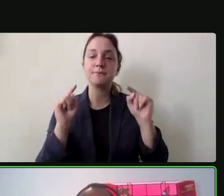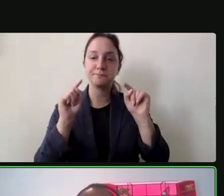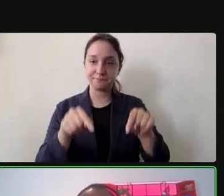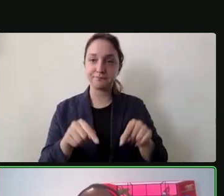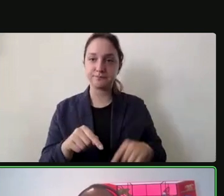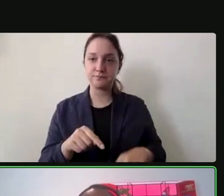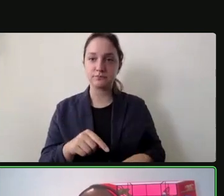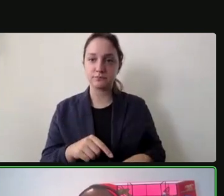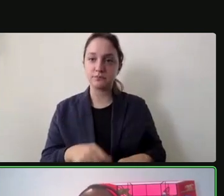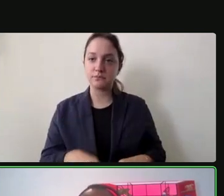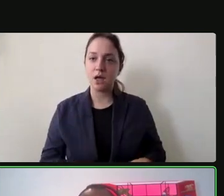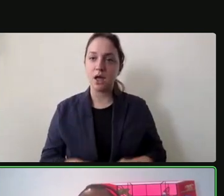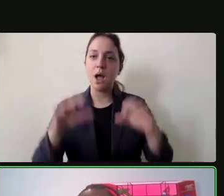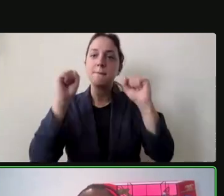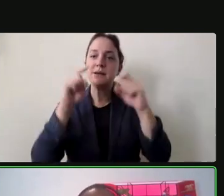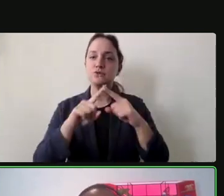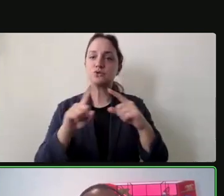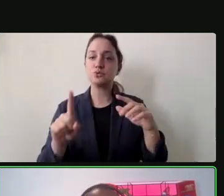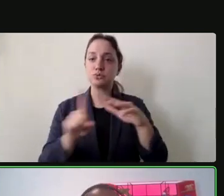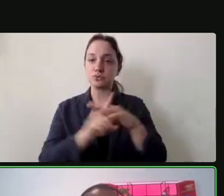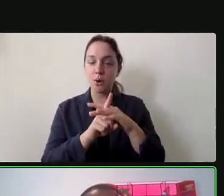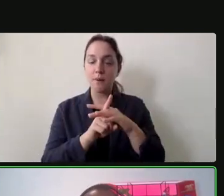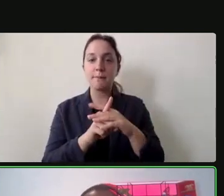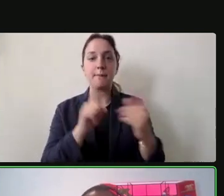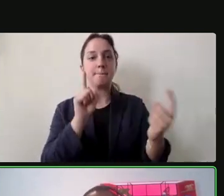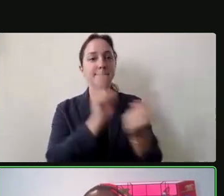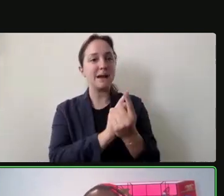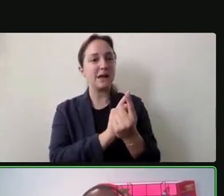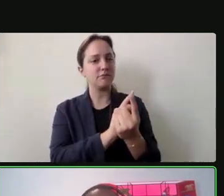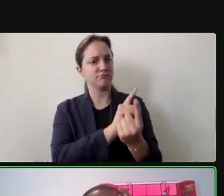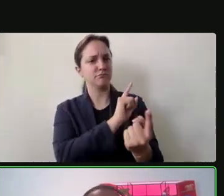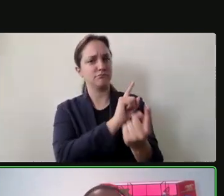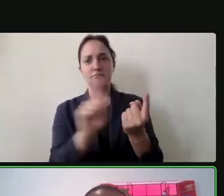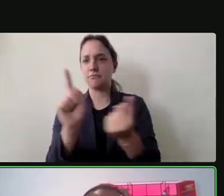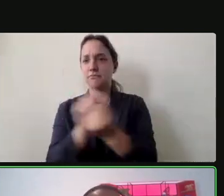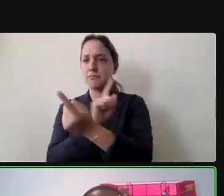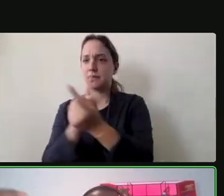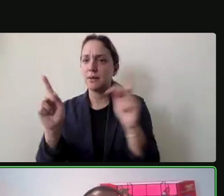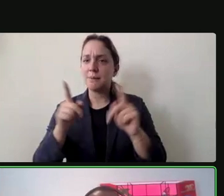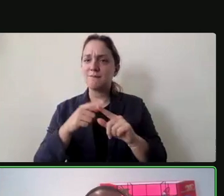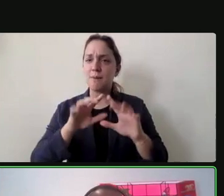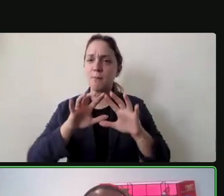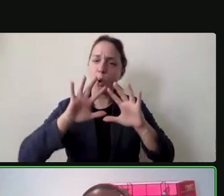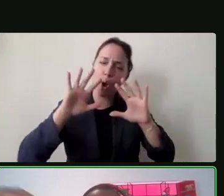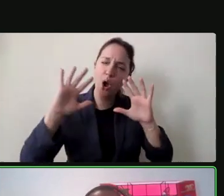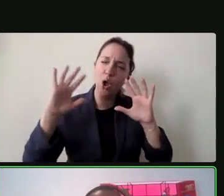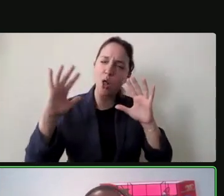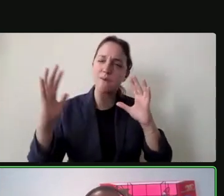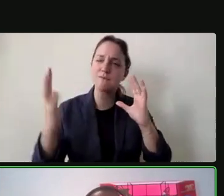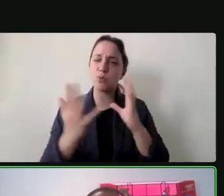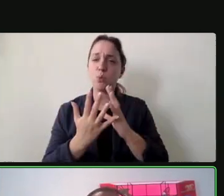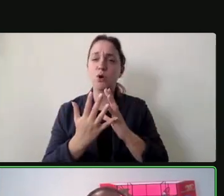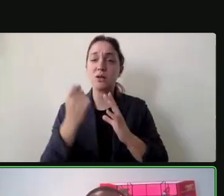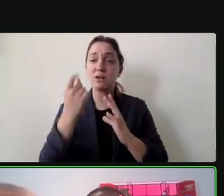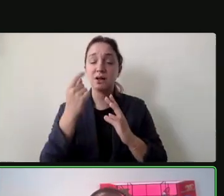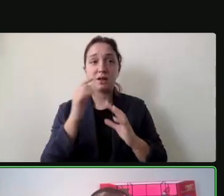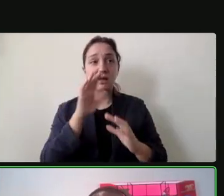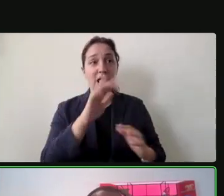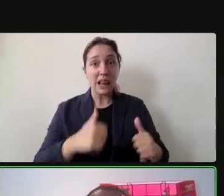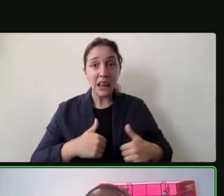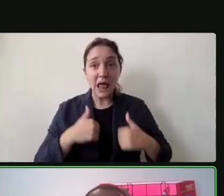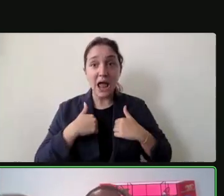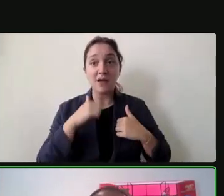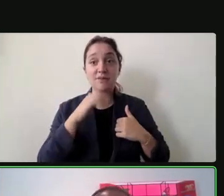was amazing to get there and see people from all over the world who've devoted their entire career and their life to